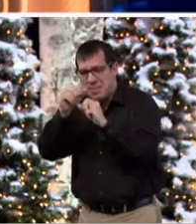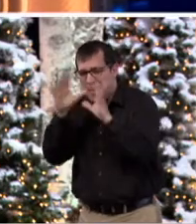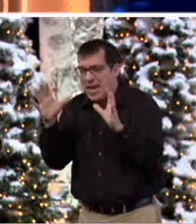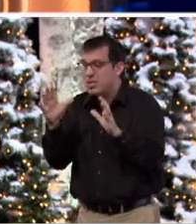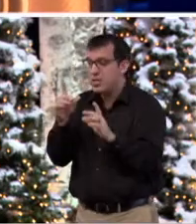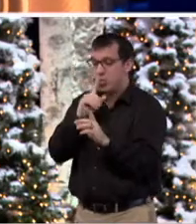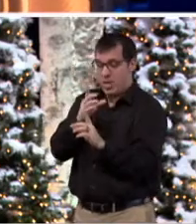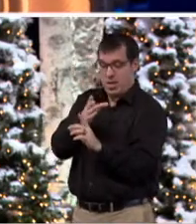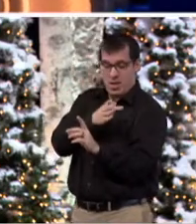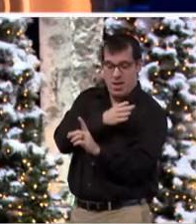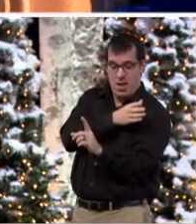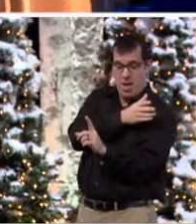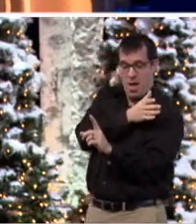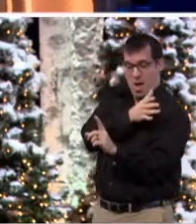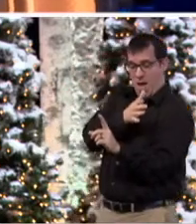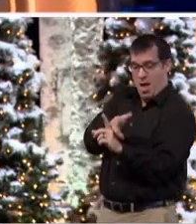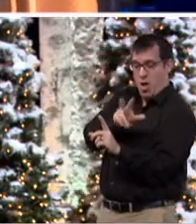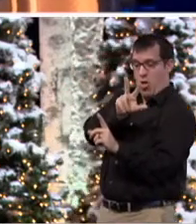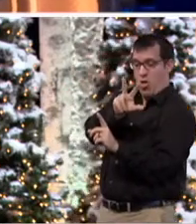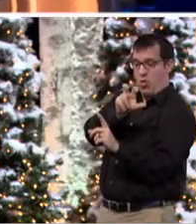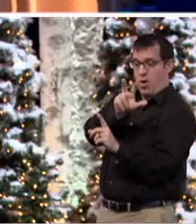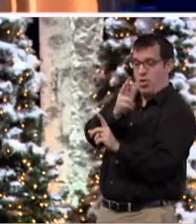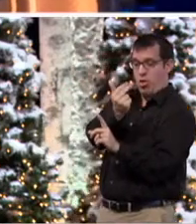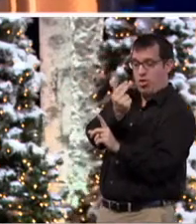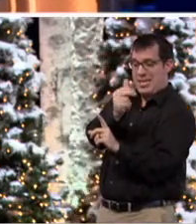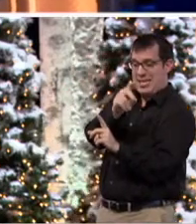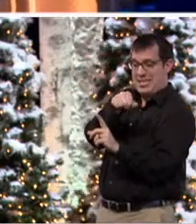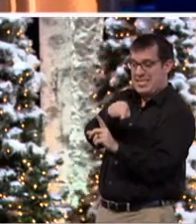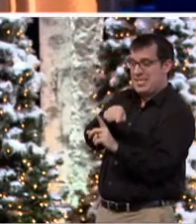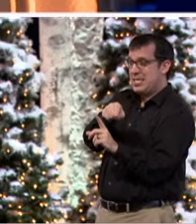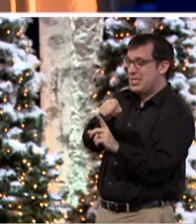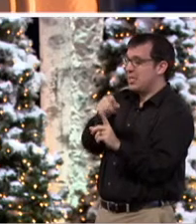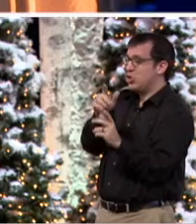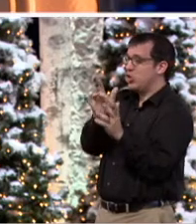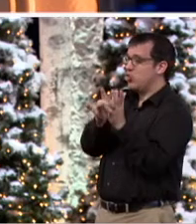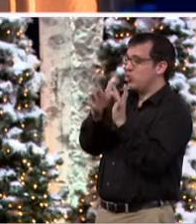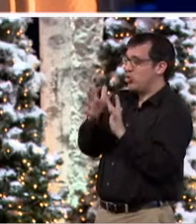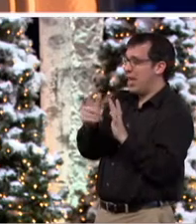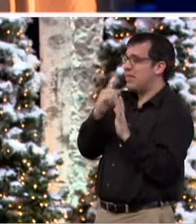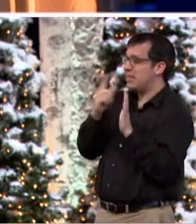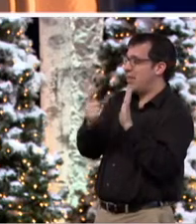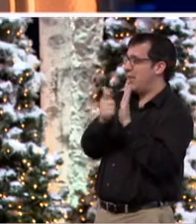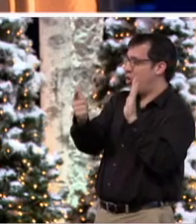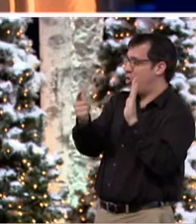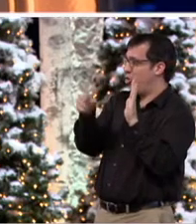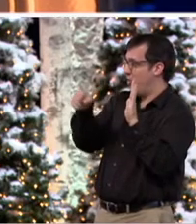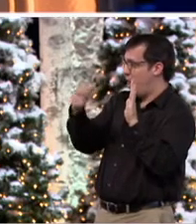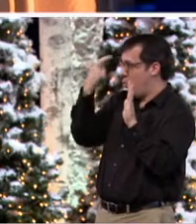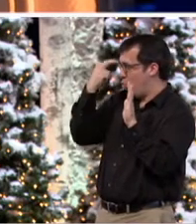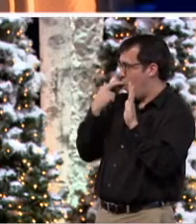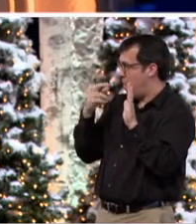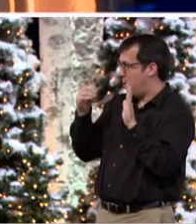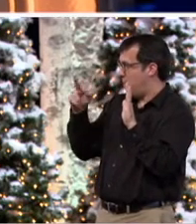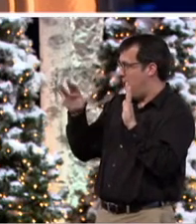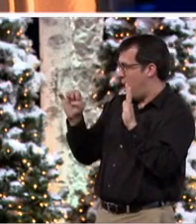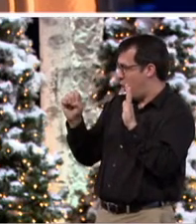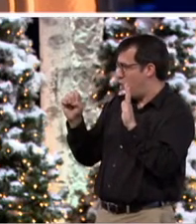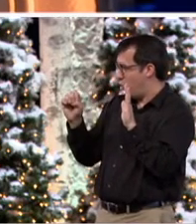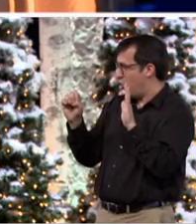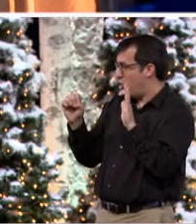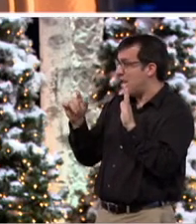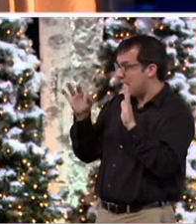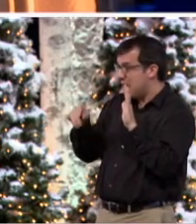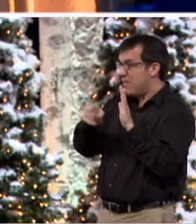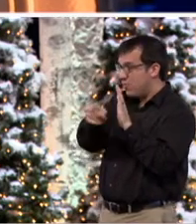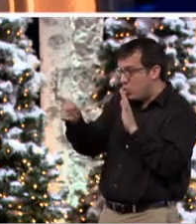about 313, Christianity was pretty much illegal in the Roman Empire. And if you became a Christian,